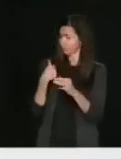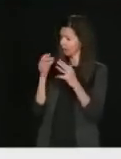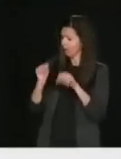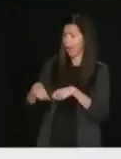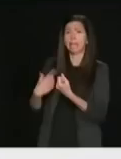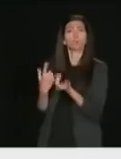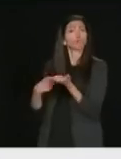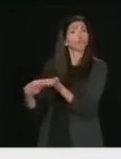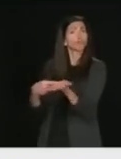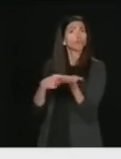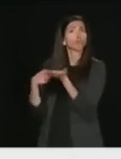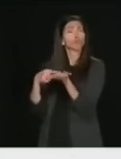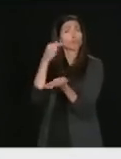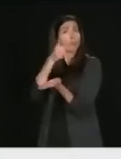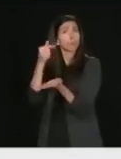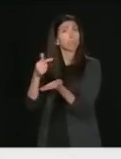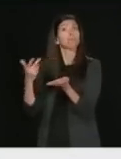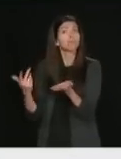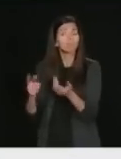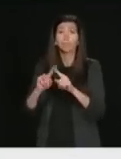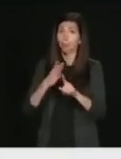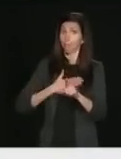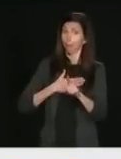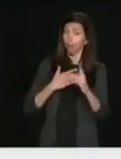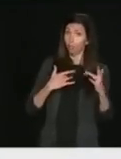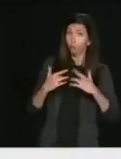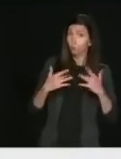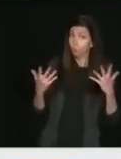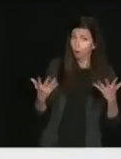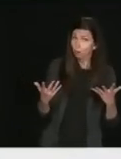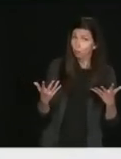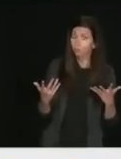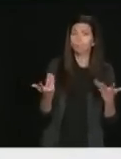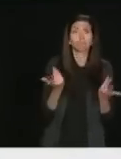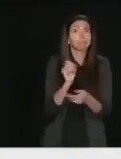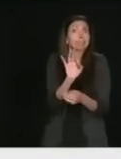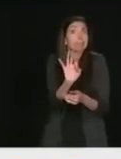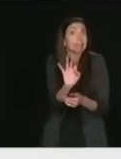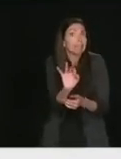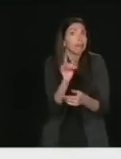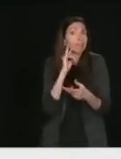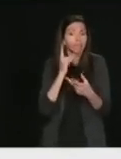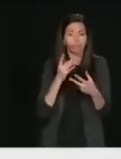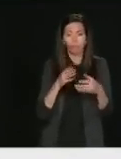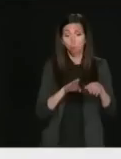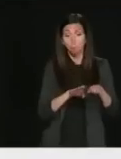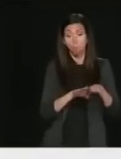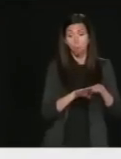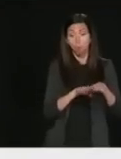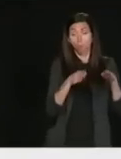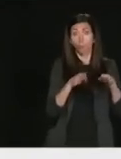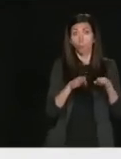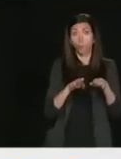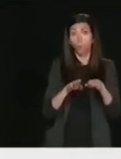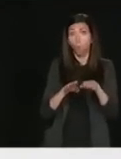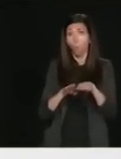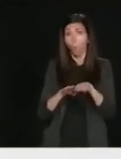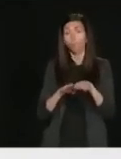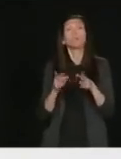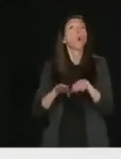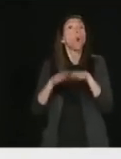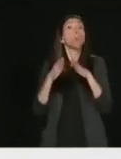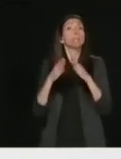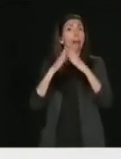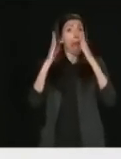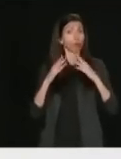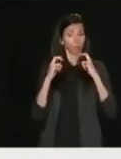My concern is that as we reopen, if we reopen with reduced numbers without virtual sittings, there will be